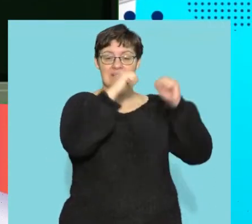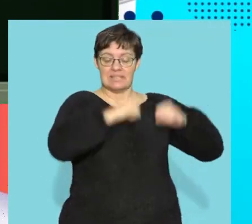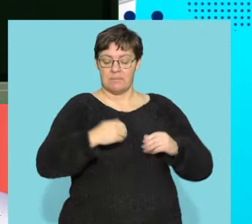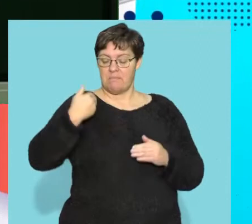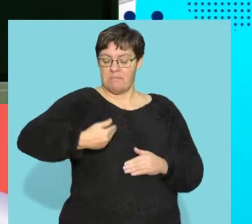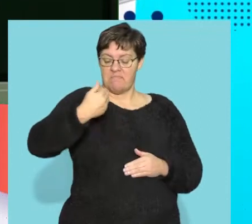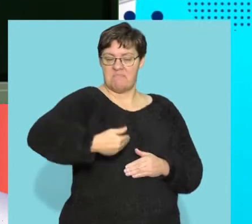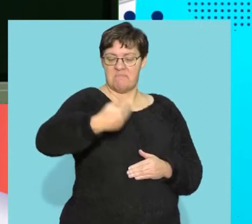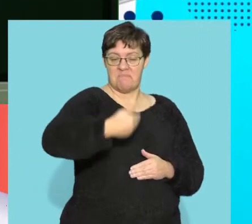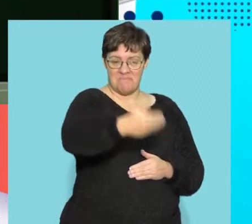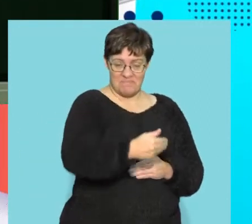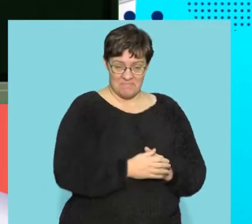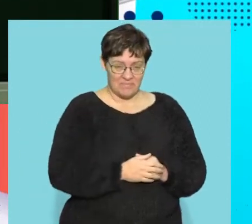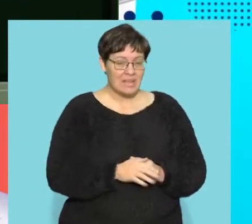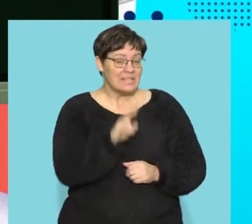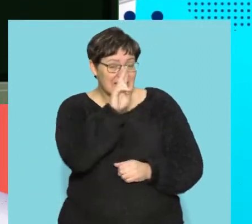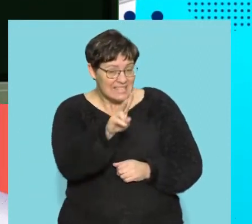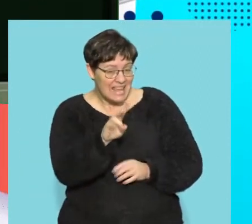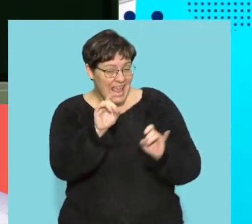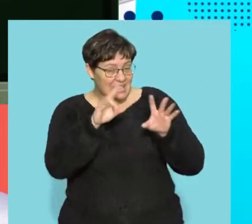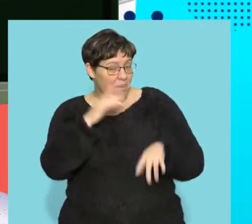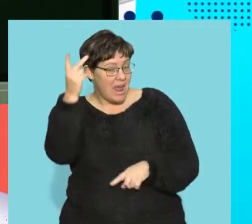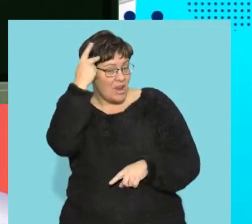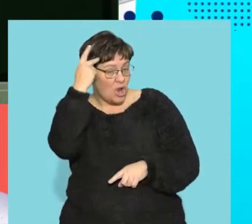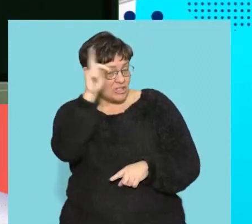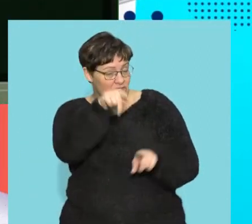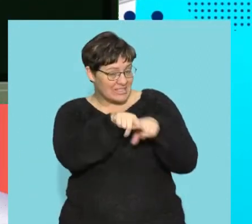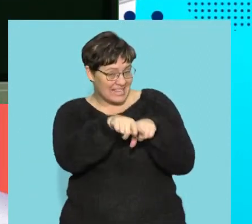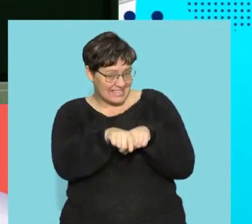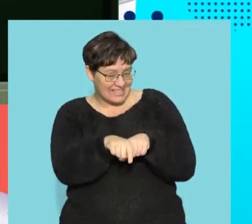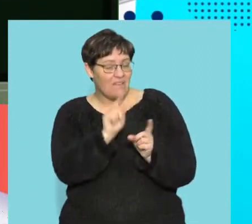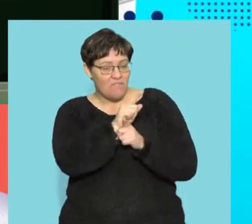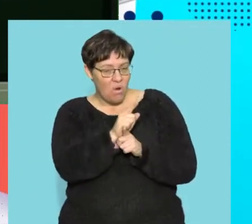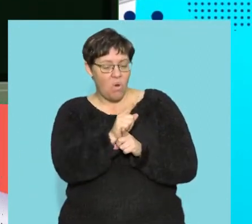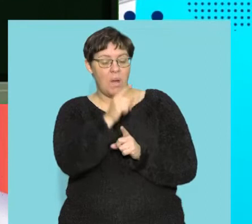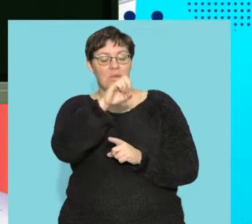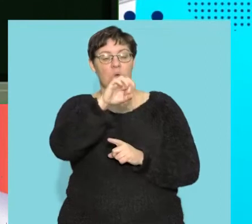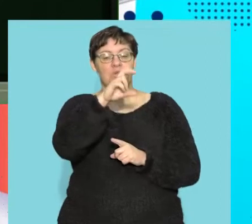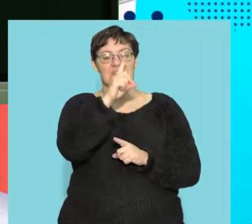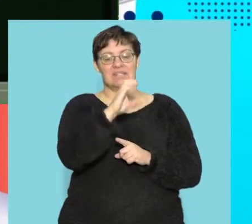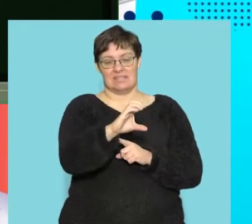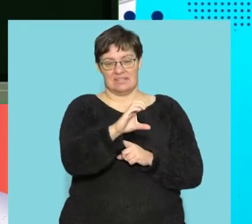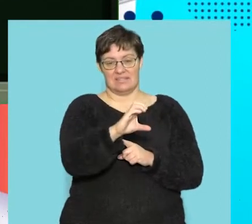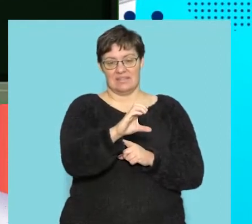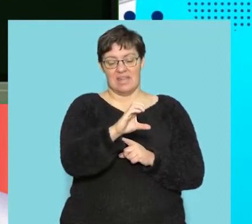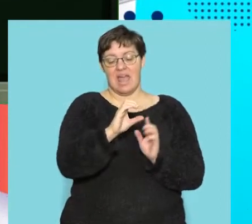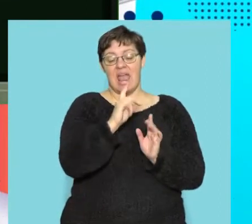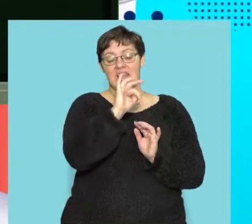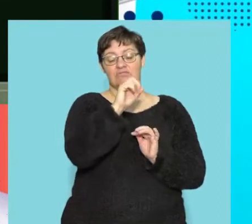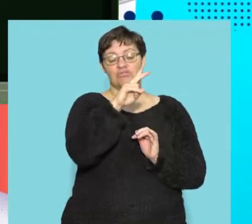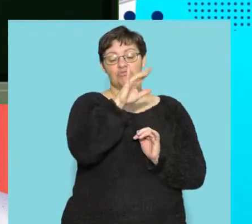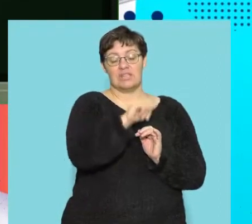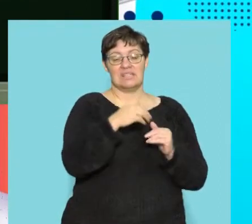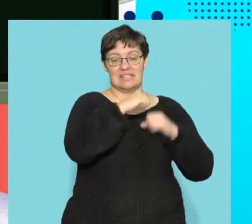the examiners are testing your knowledge of the periodic inventory system in adjustments, but relating it to the plastic